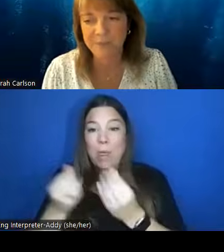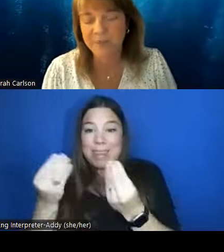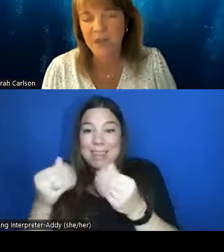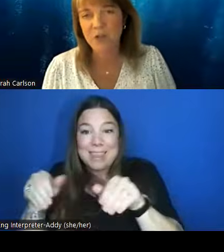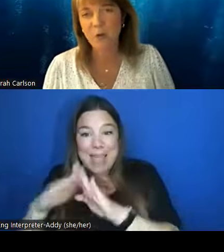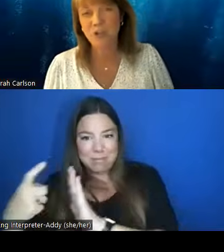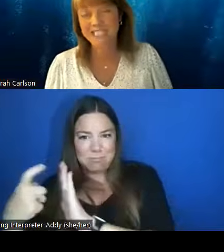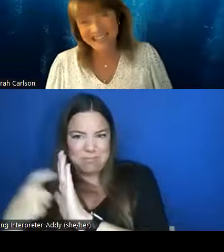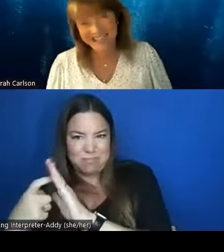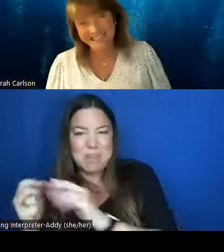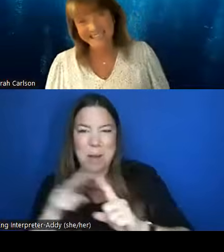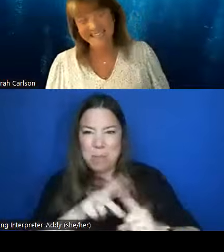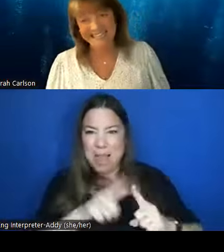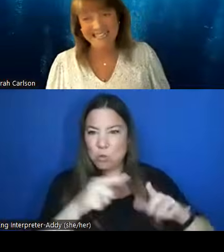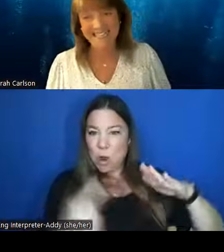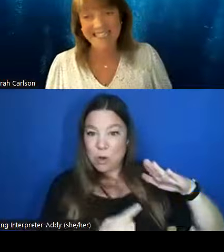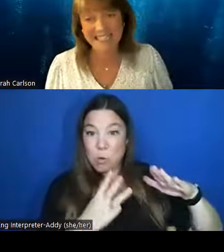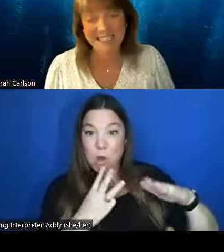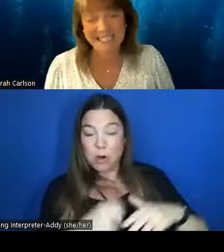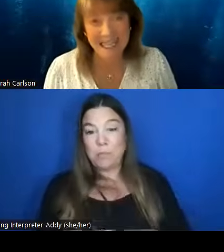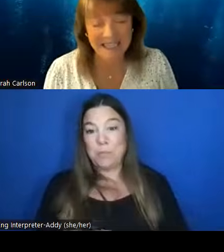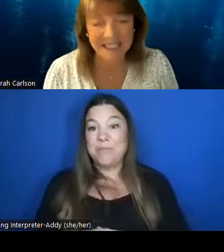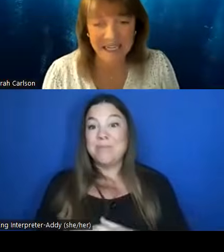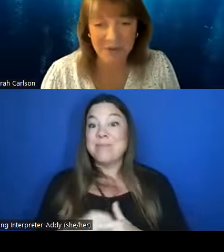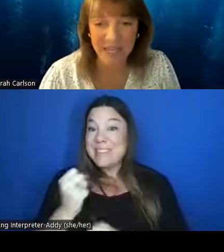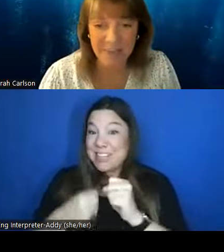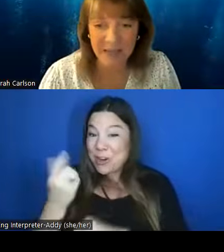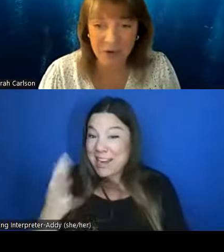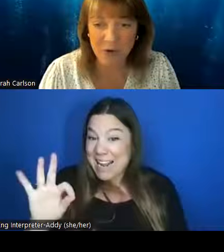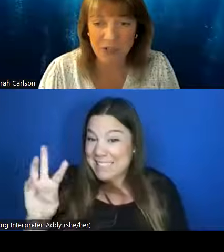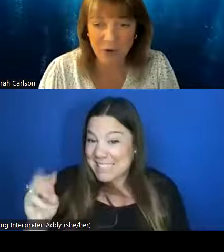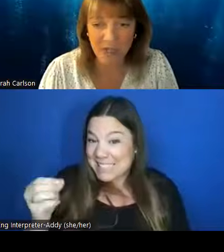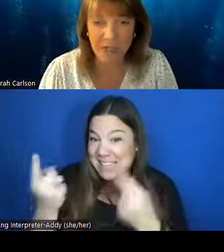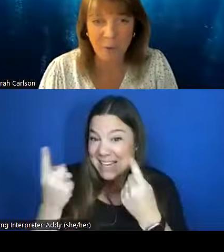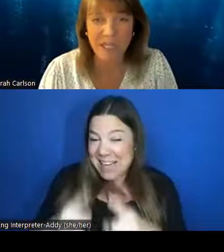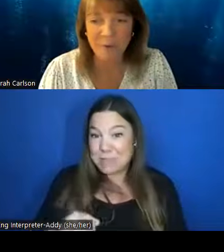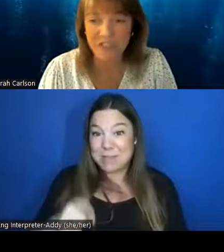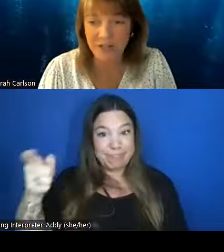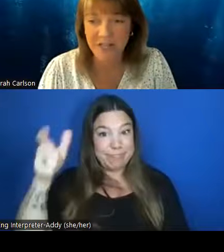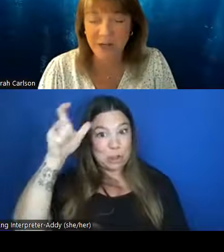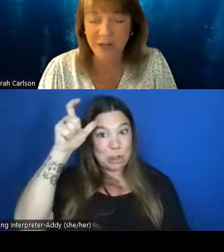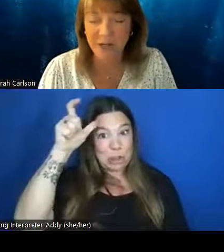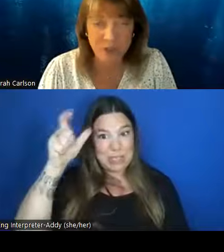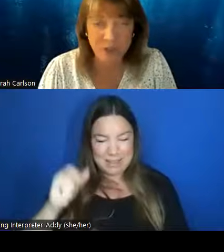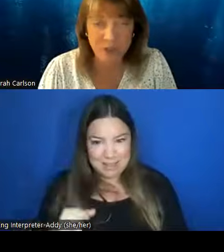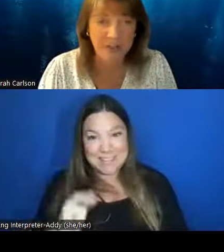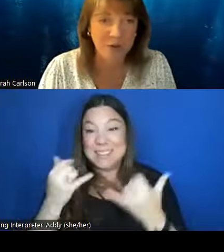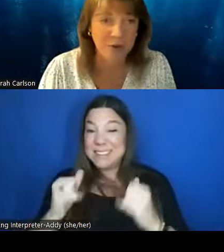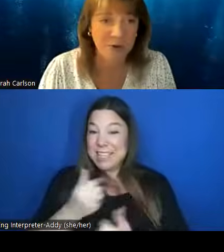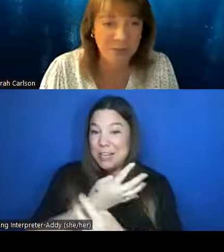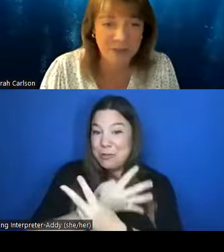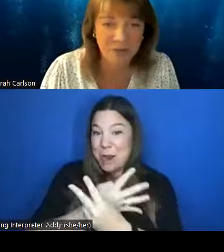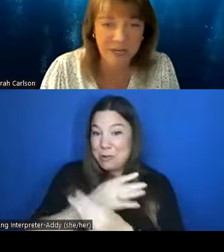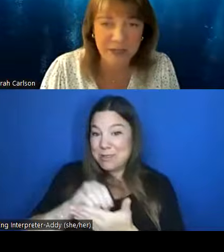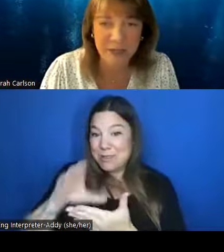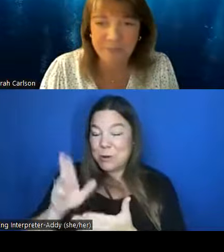excavations. George did this in 1960 at the site of Cape Gelidonia, Turkey, when he was still a graduate student at the